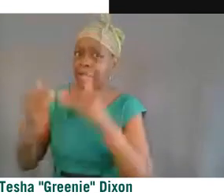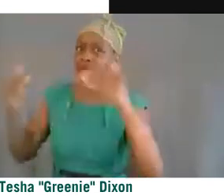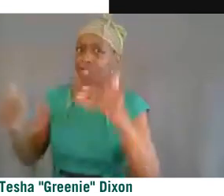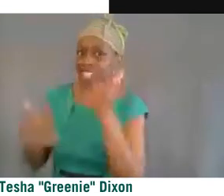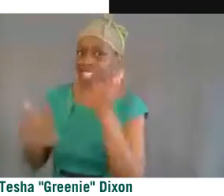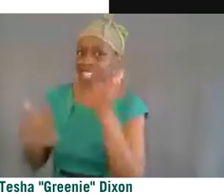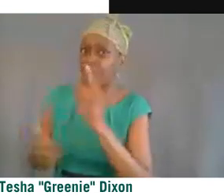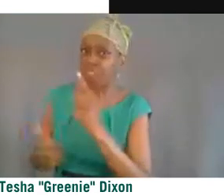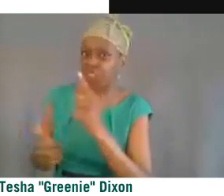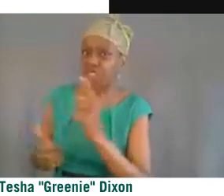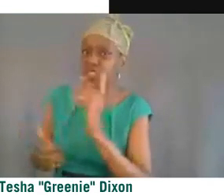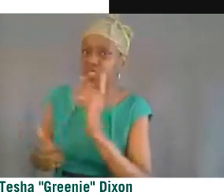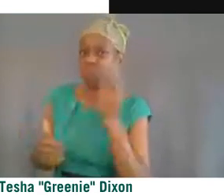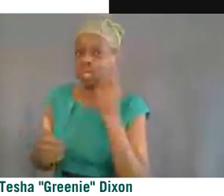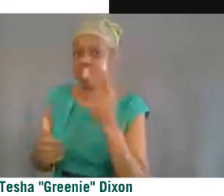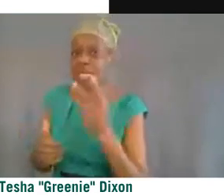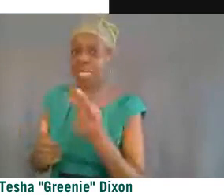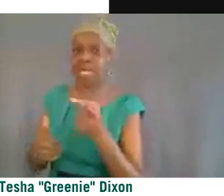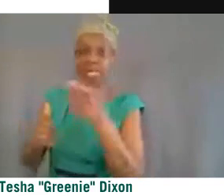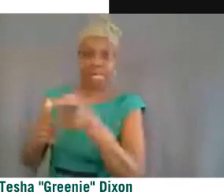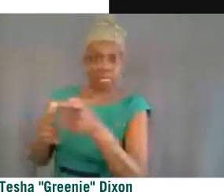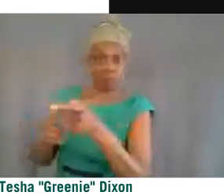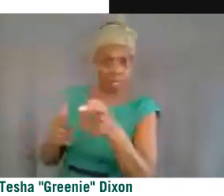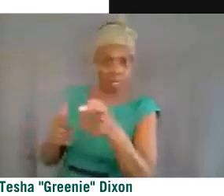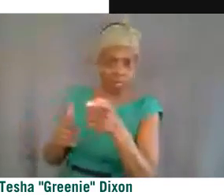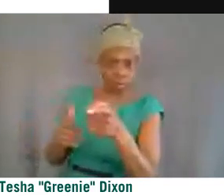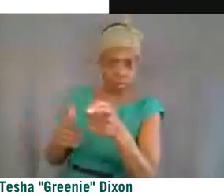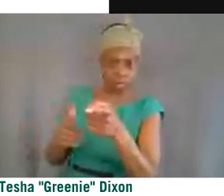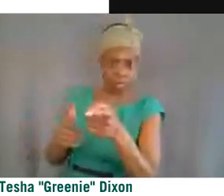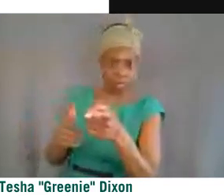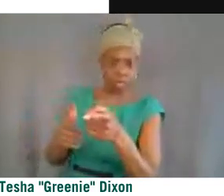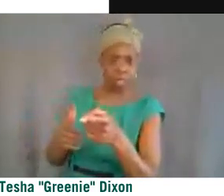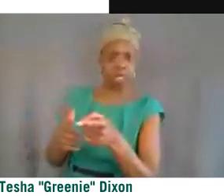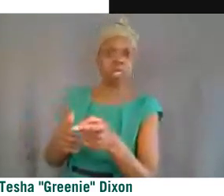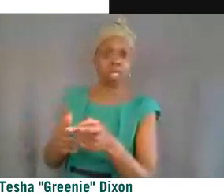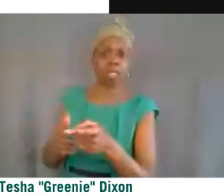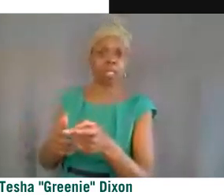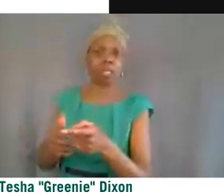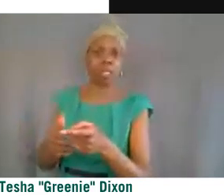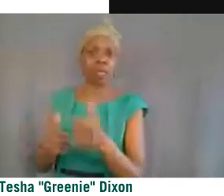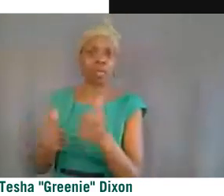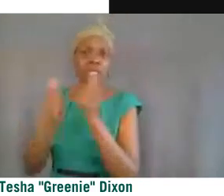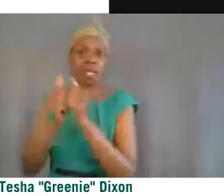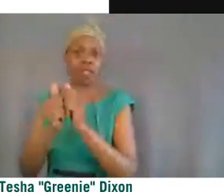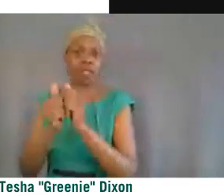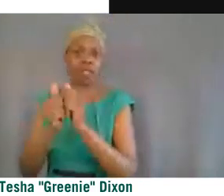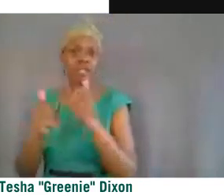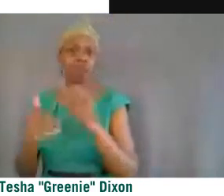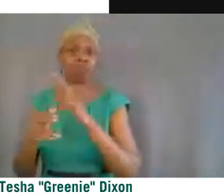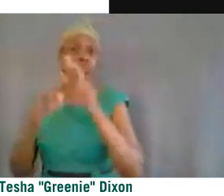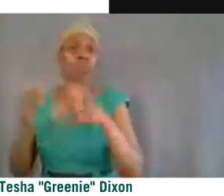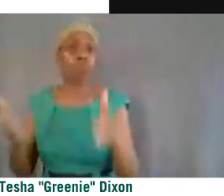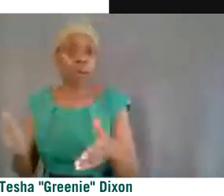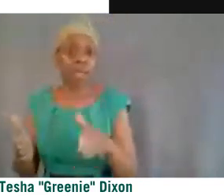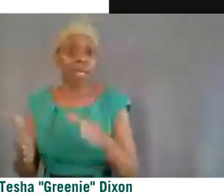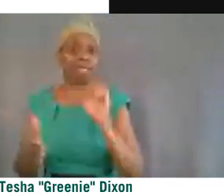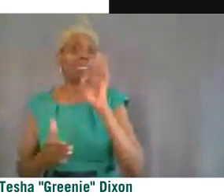other. So you'll see, like, this way and this way, and they're together, so you end up with stiffness.